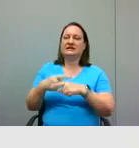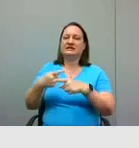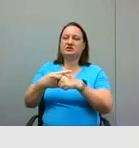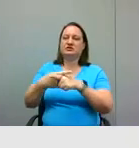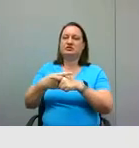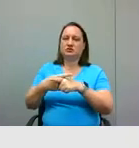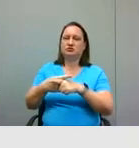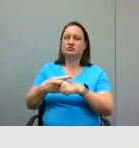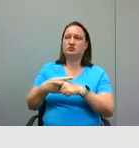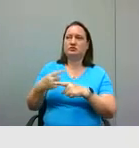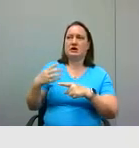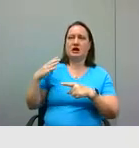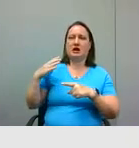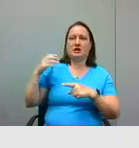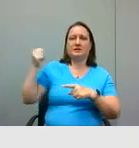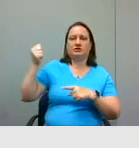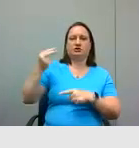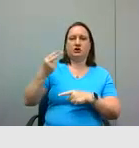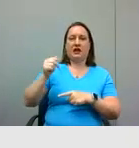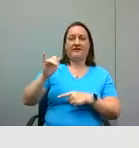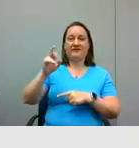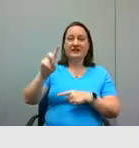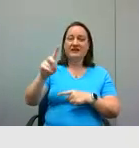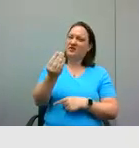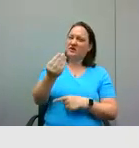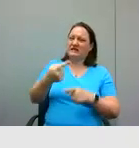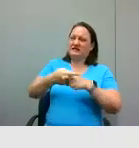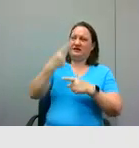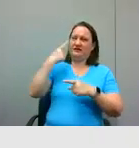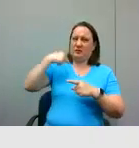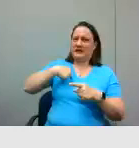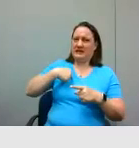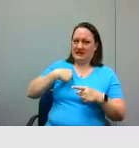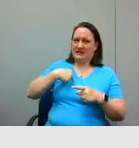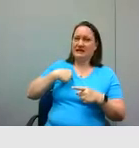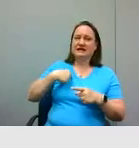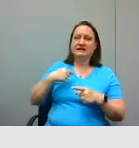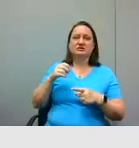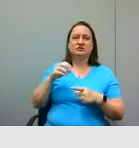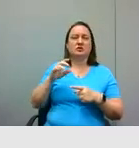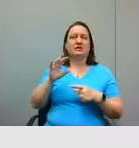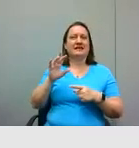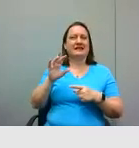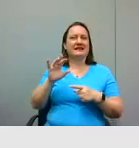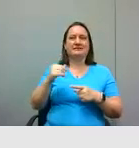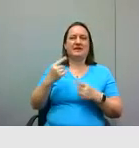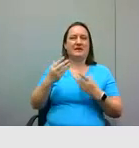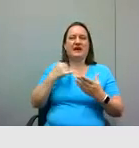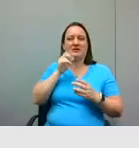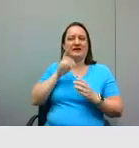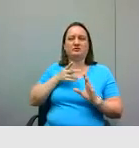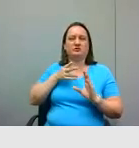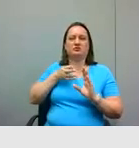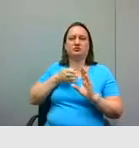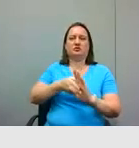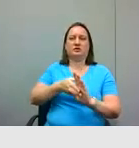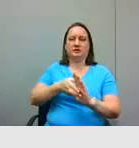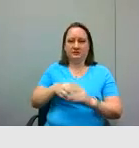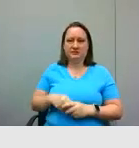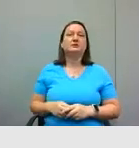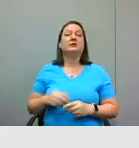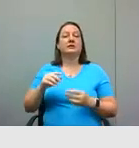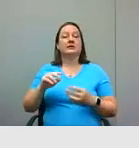I don't know about that. Everybody here is saying either, so that means that the 21st is looking